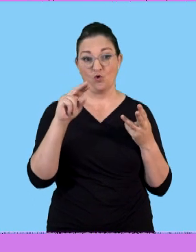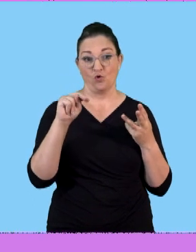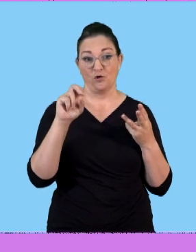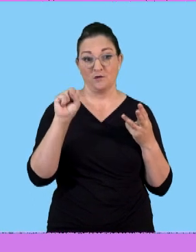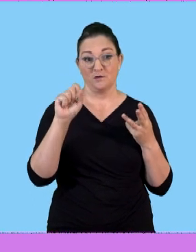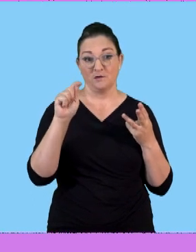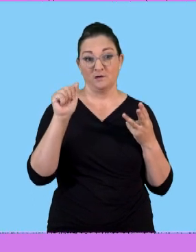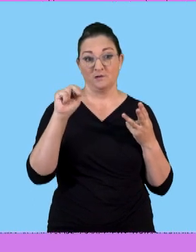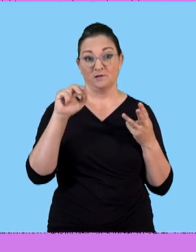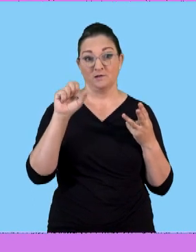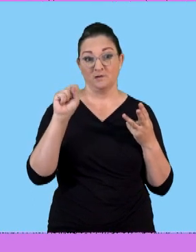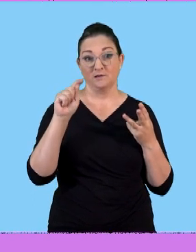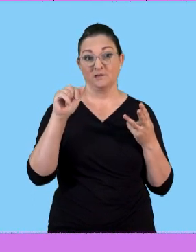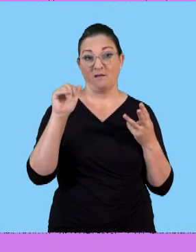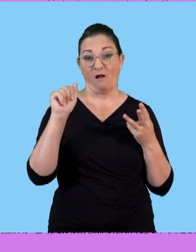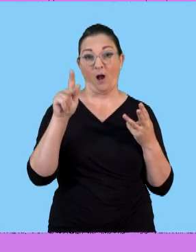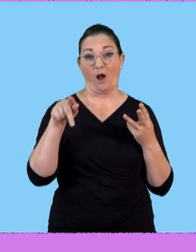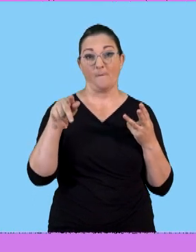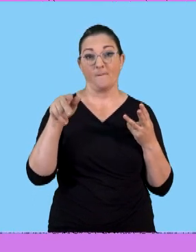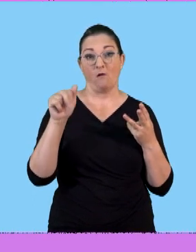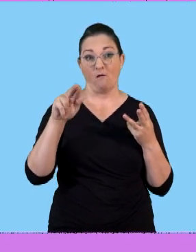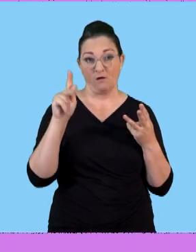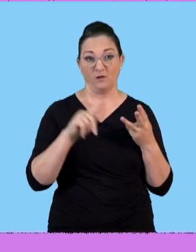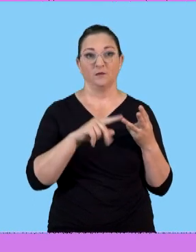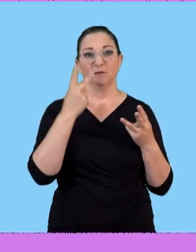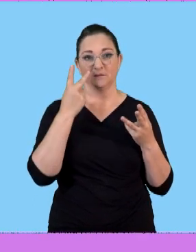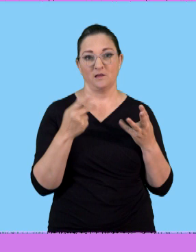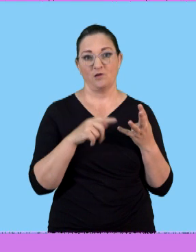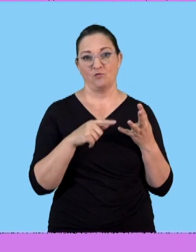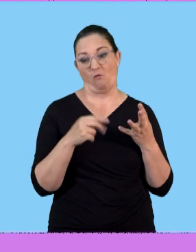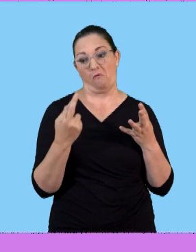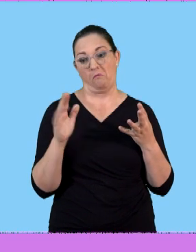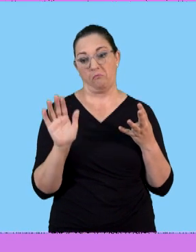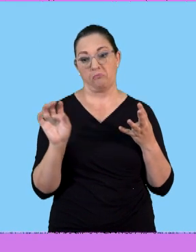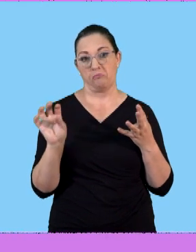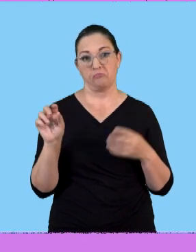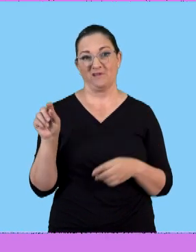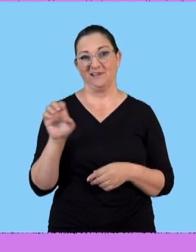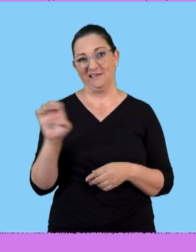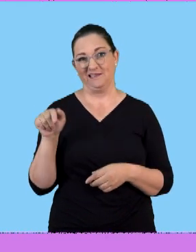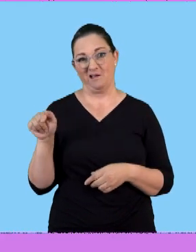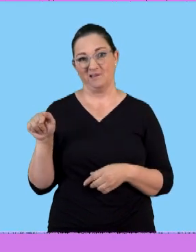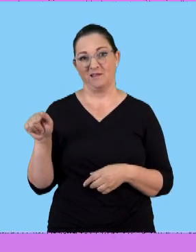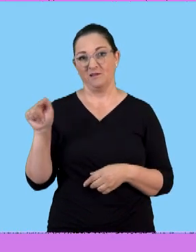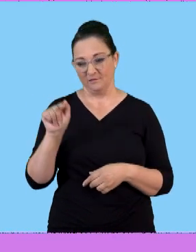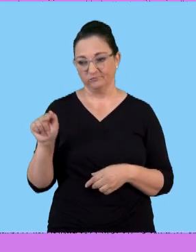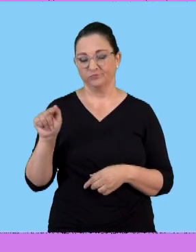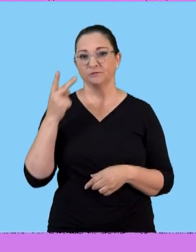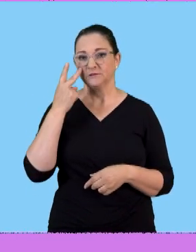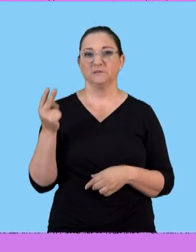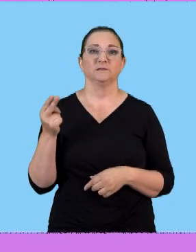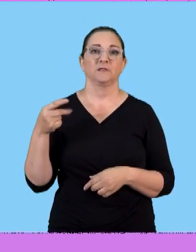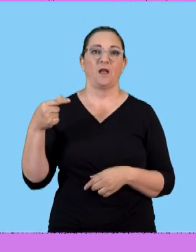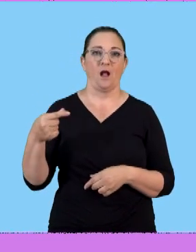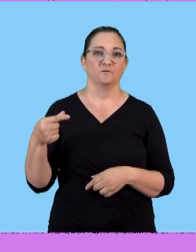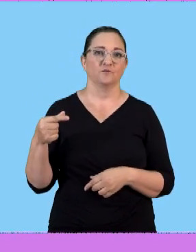Park Shopping Center. Here on my right-hand side, right, east on the map, right, is Garsfontein Village